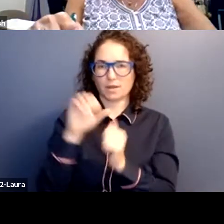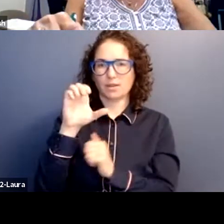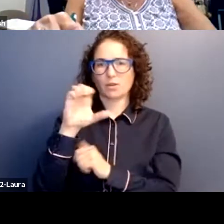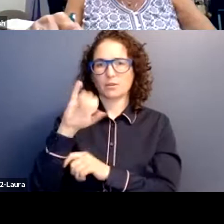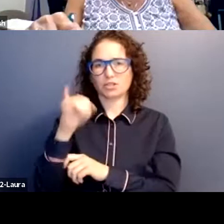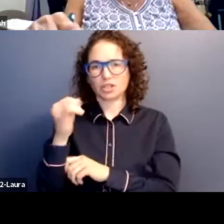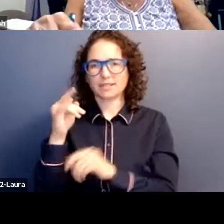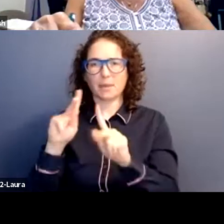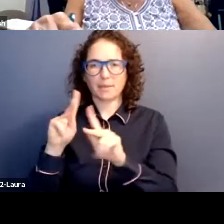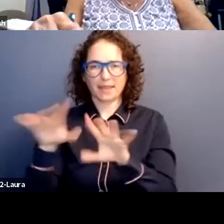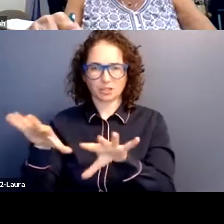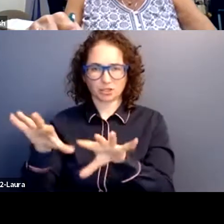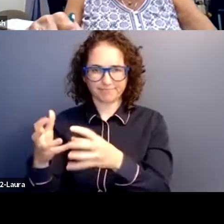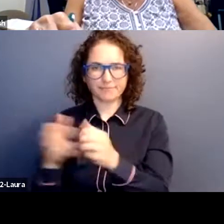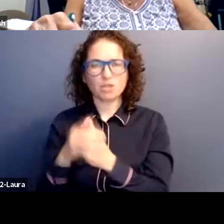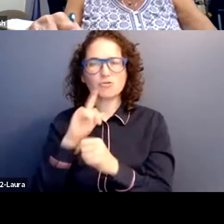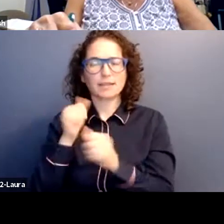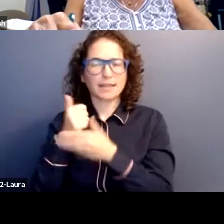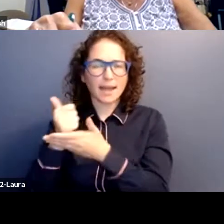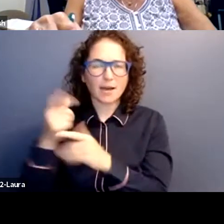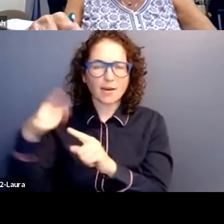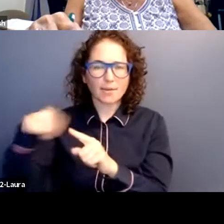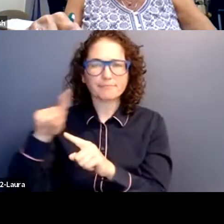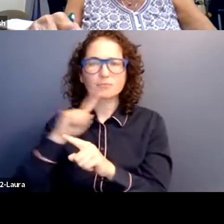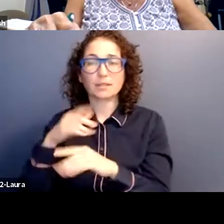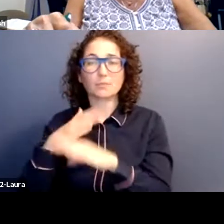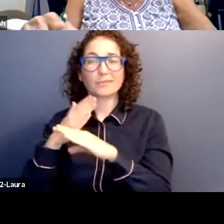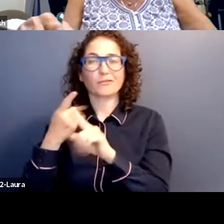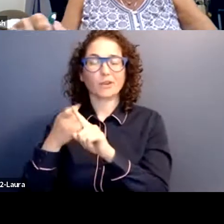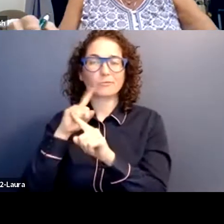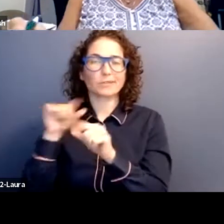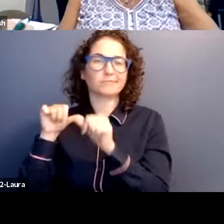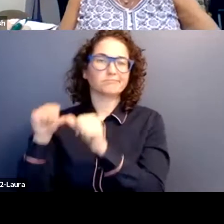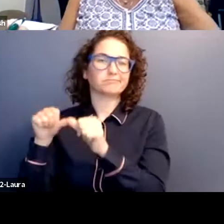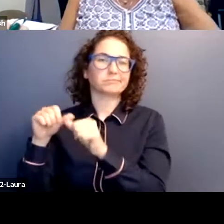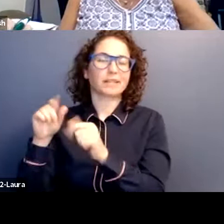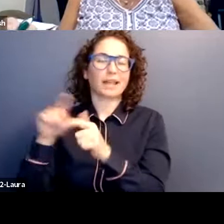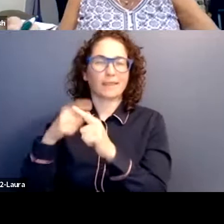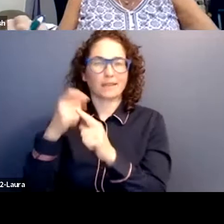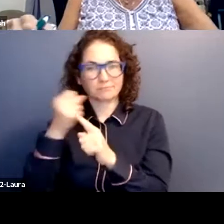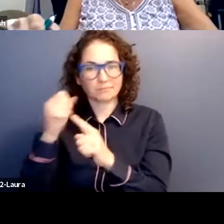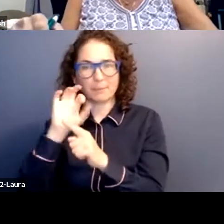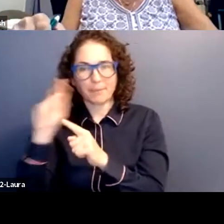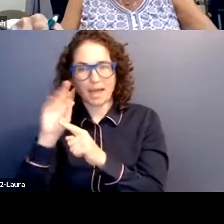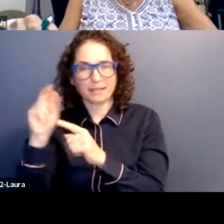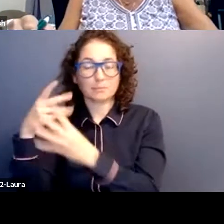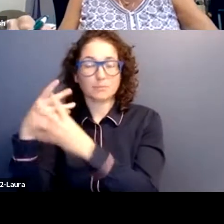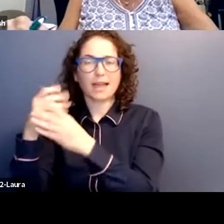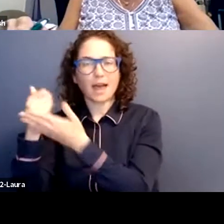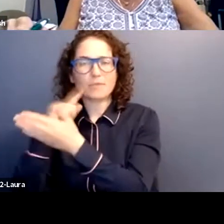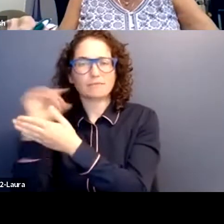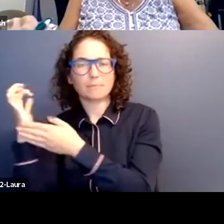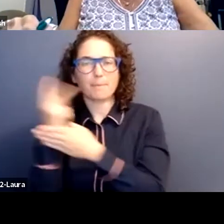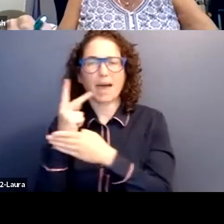justice population to help them prevent recidivism and reintegrate back into society with gainful